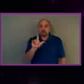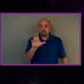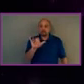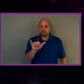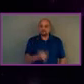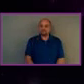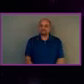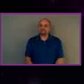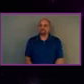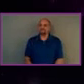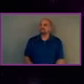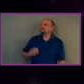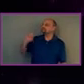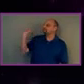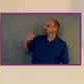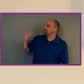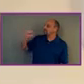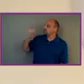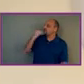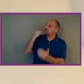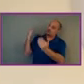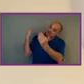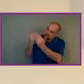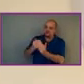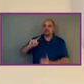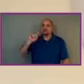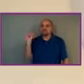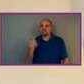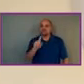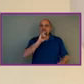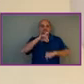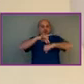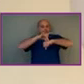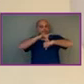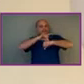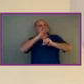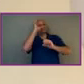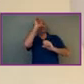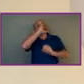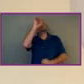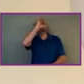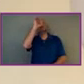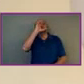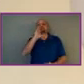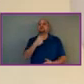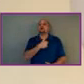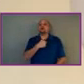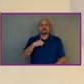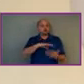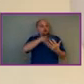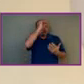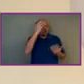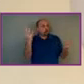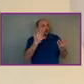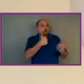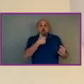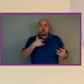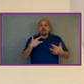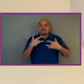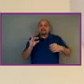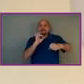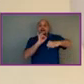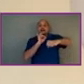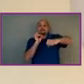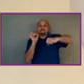Yes, that's a great question because, in planetary exploration, what we have learned is usually we fly by objects,